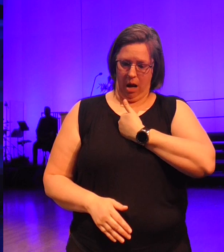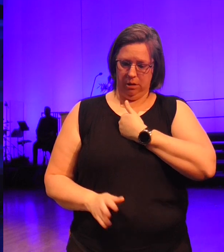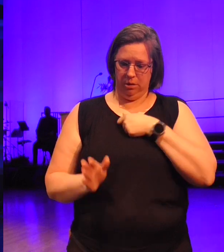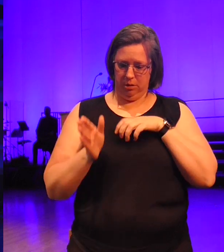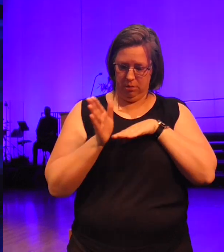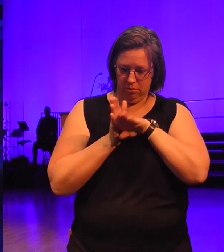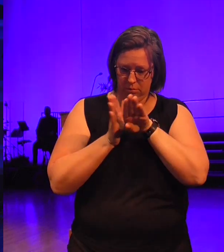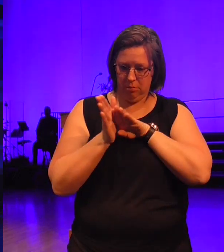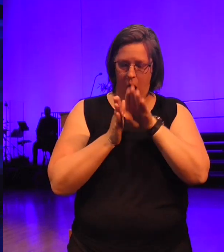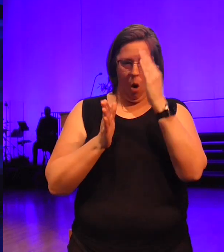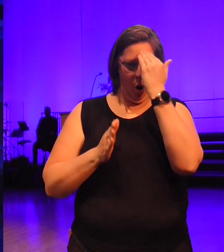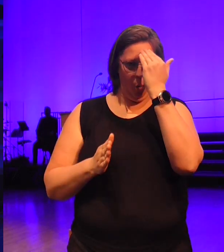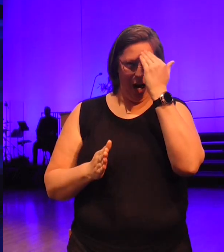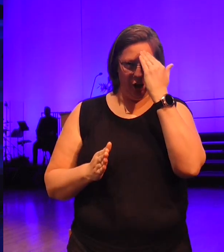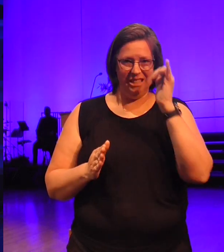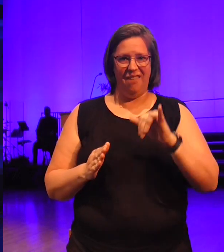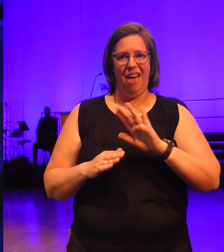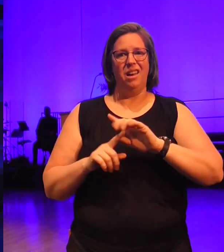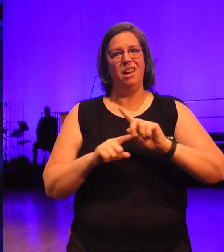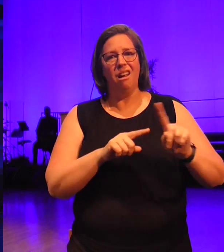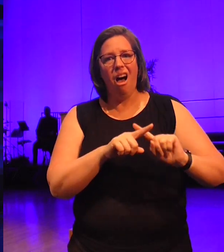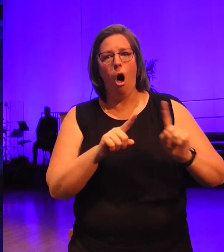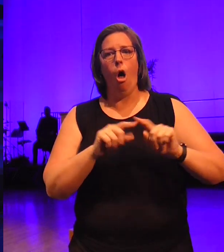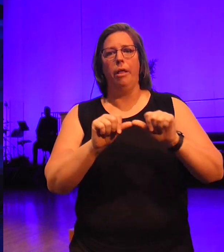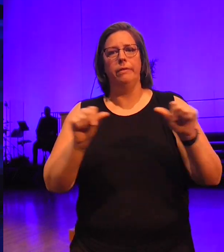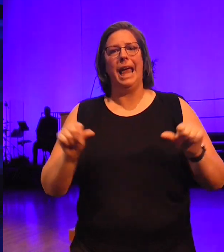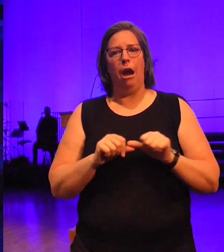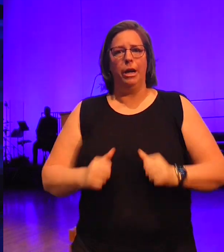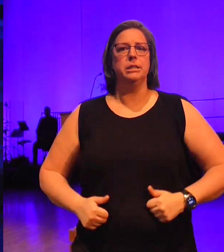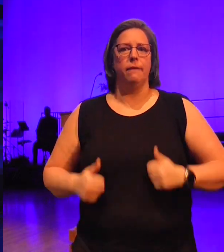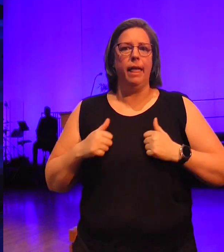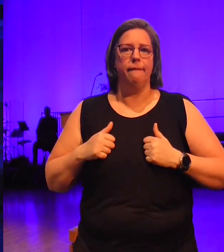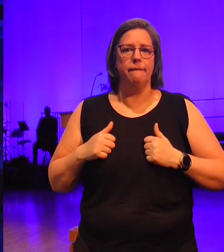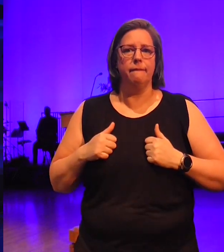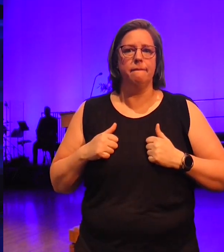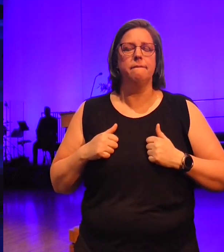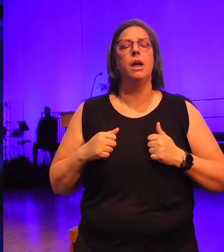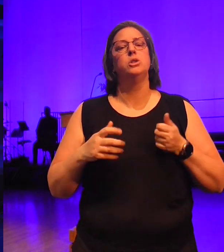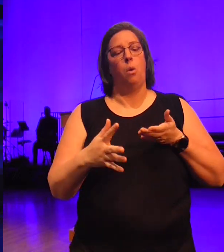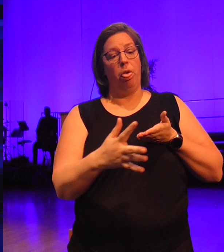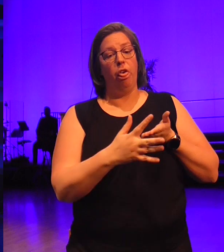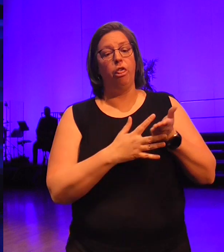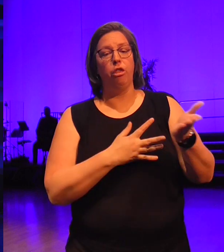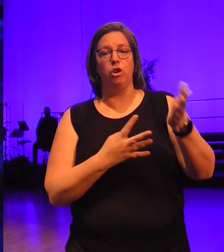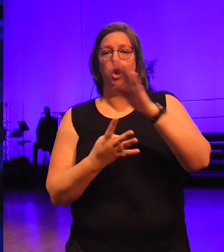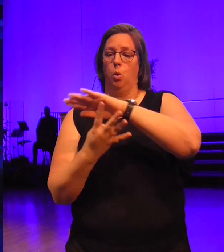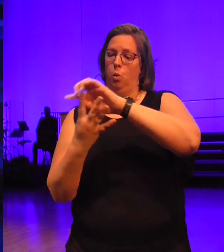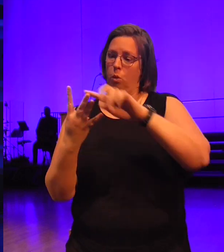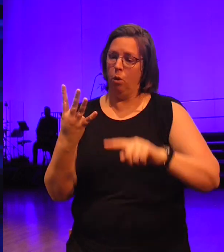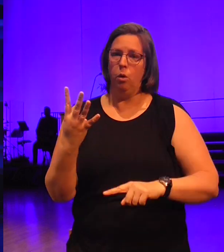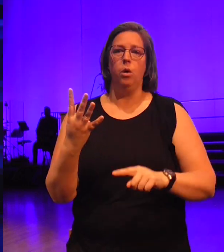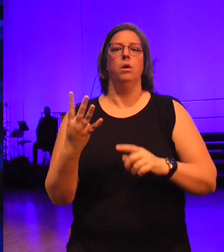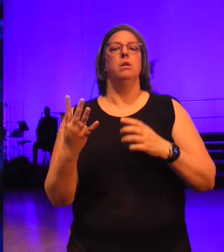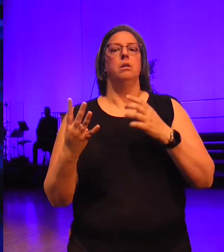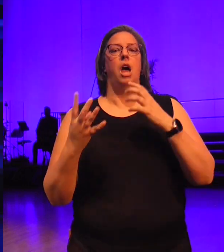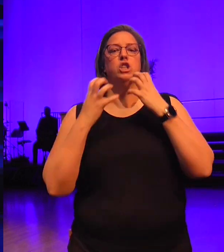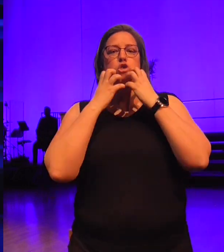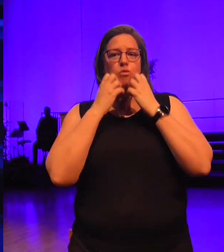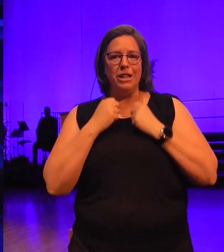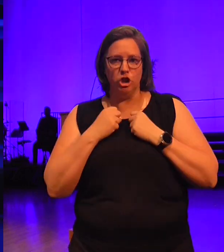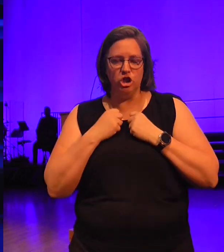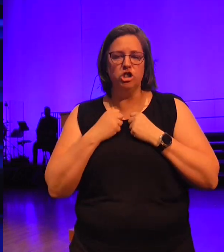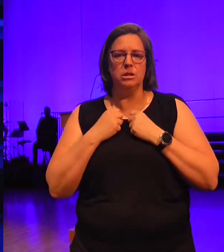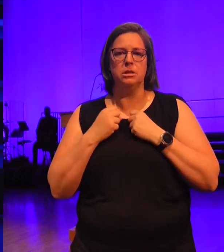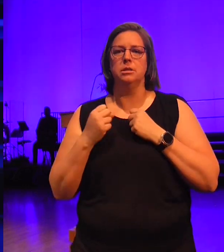all areas of our lives. That through these treasures of mercy and compassion,